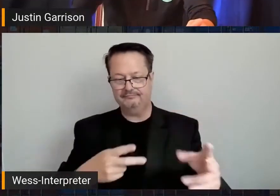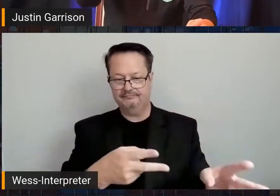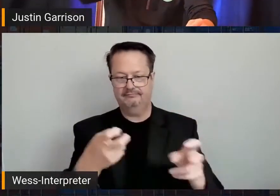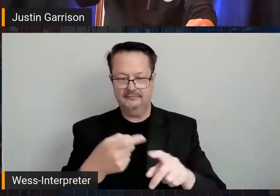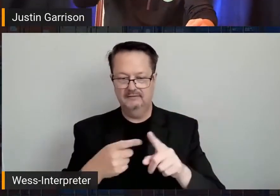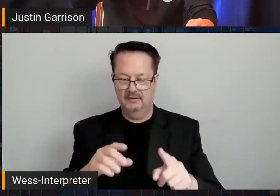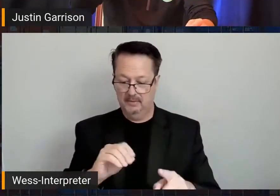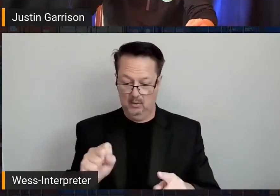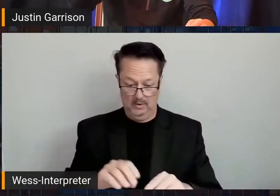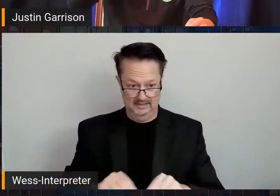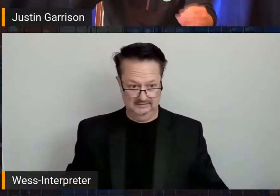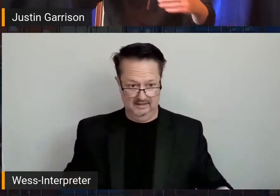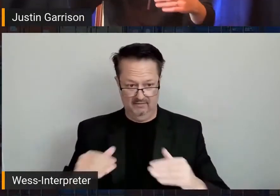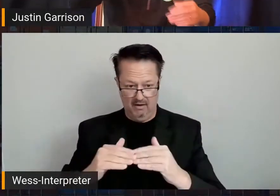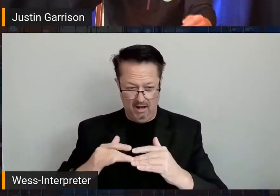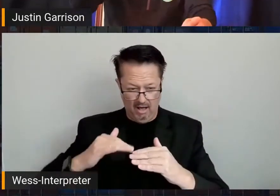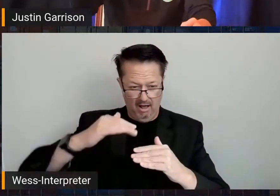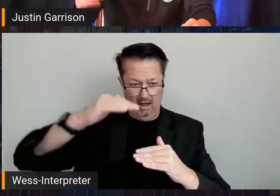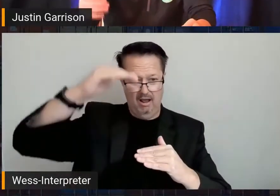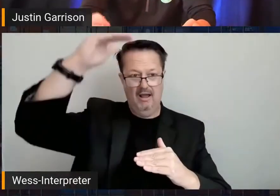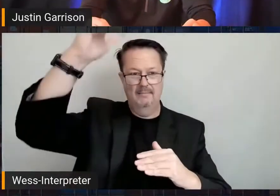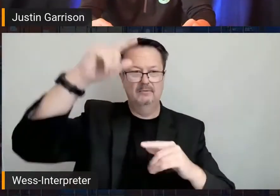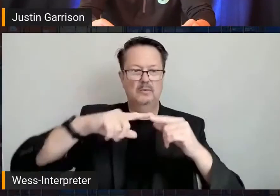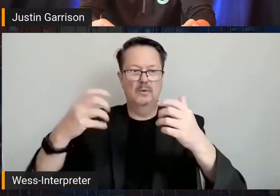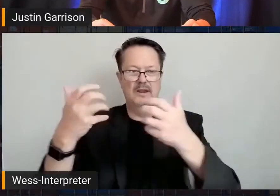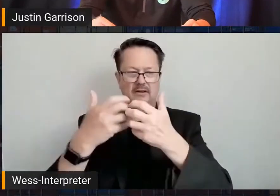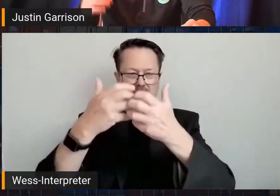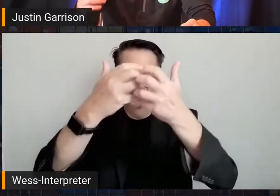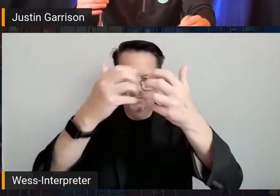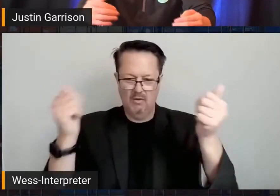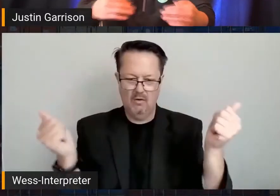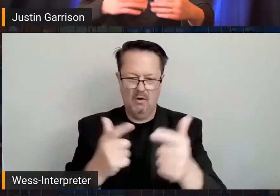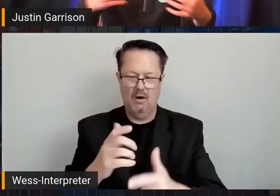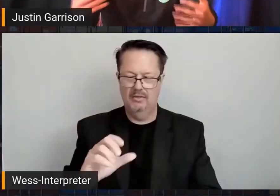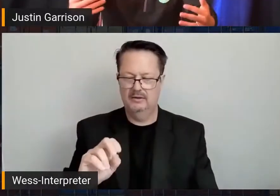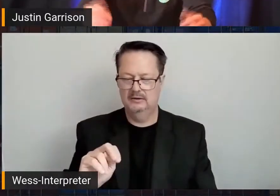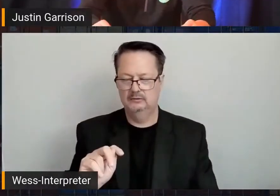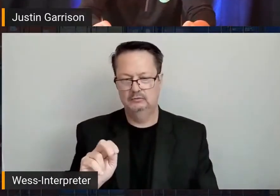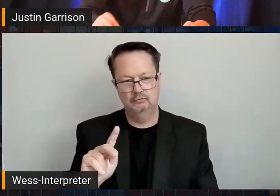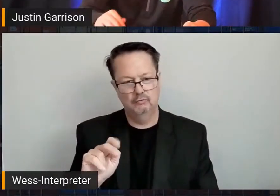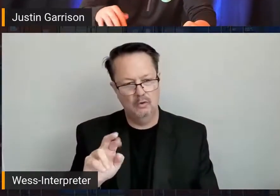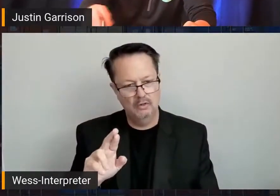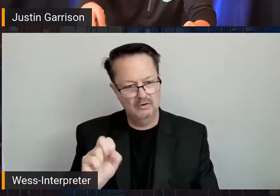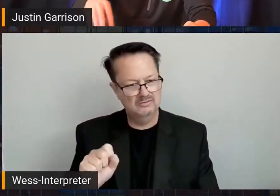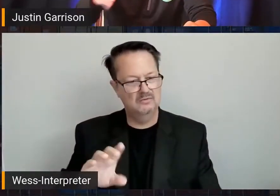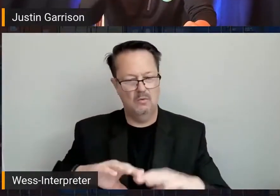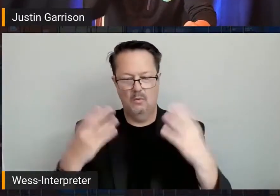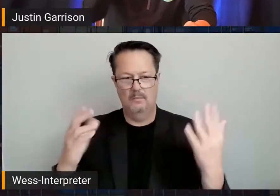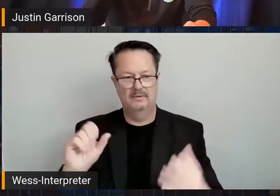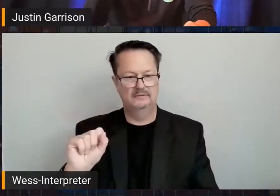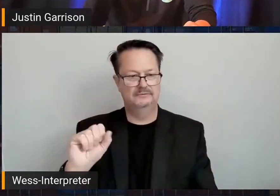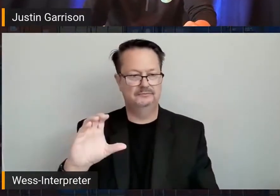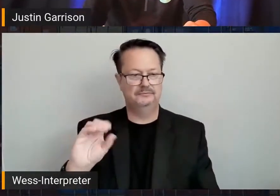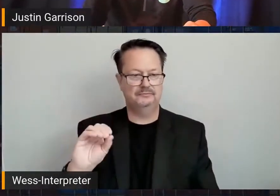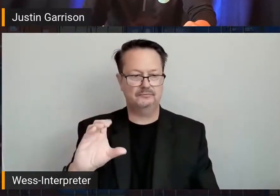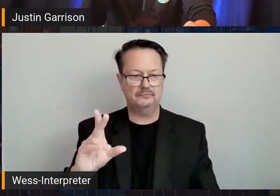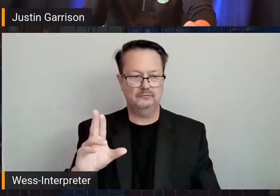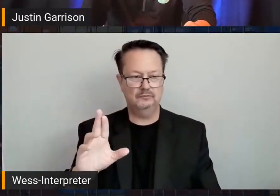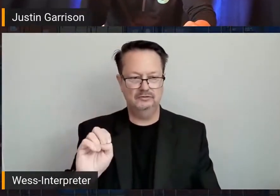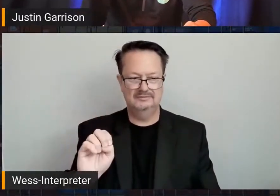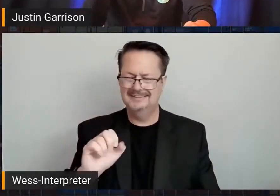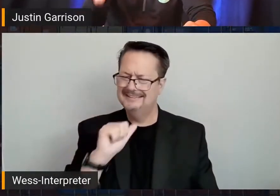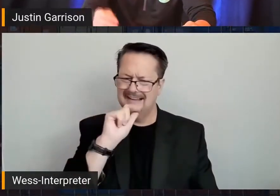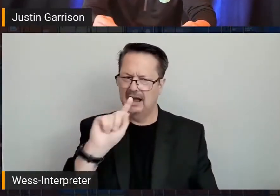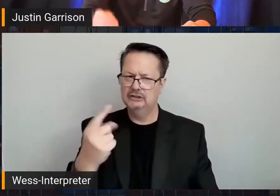level all the way up to where we're integrating it, all the controllers that we're deploying, all open source. So it's not even just this tool